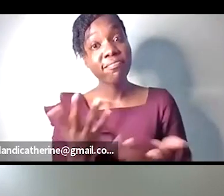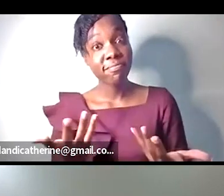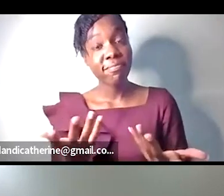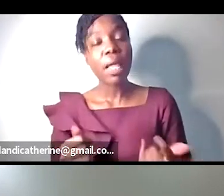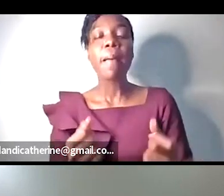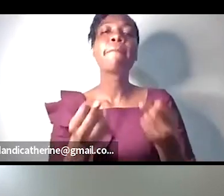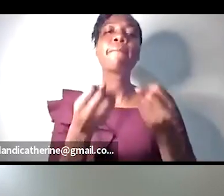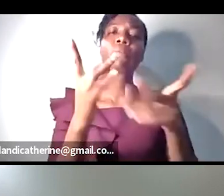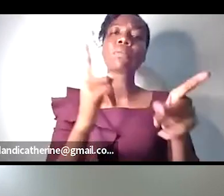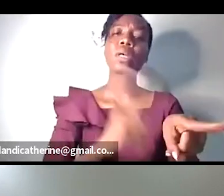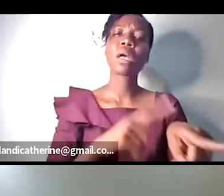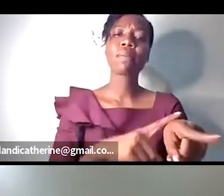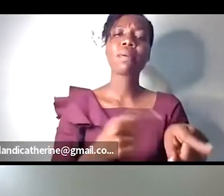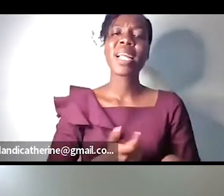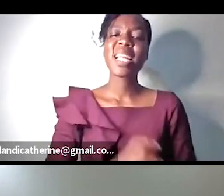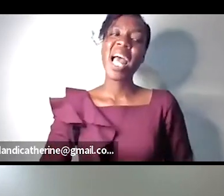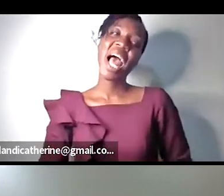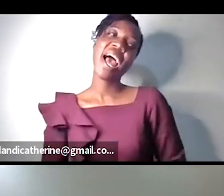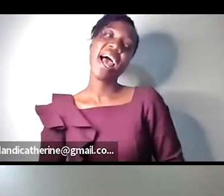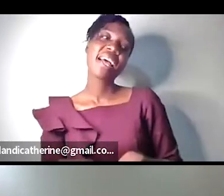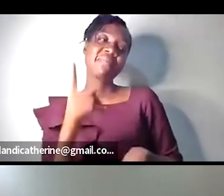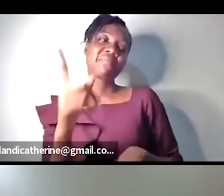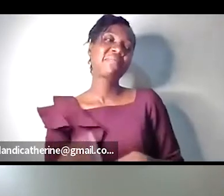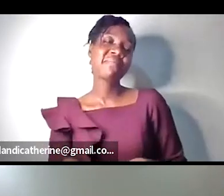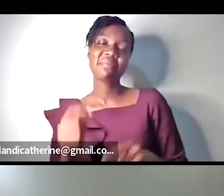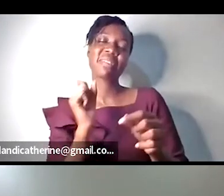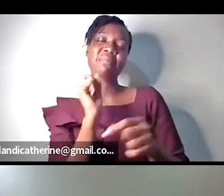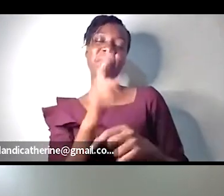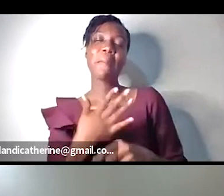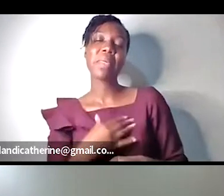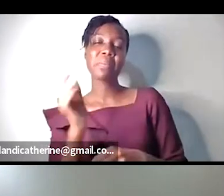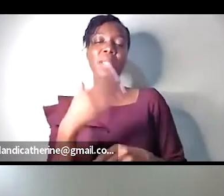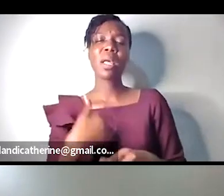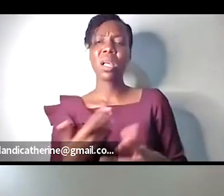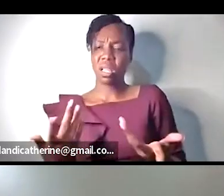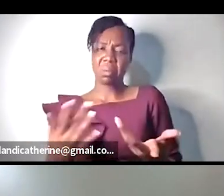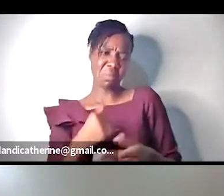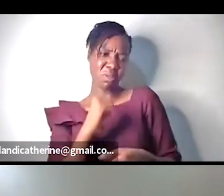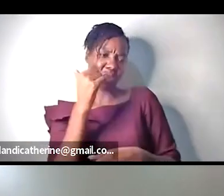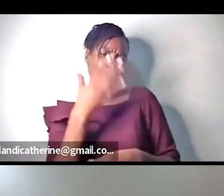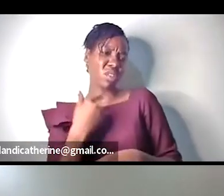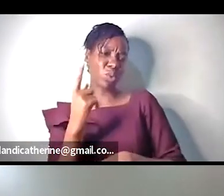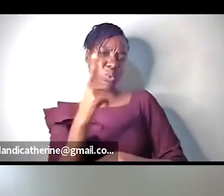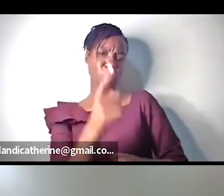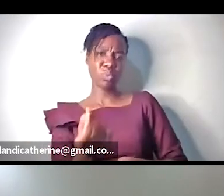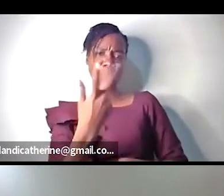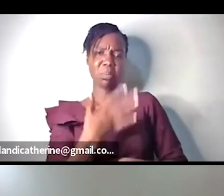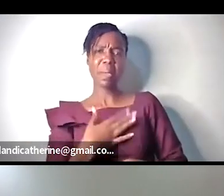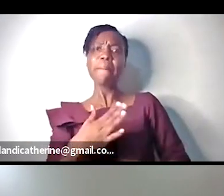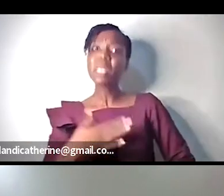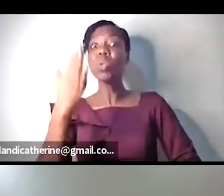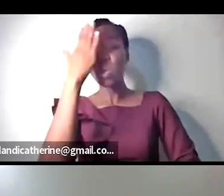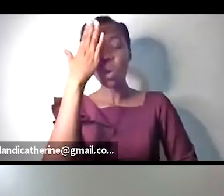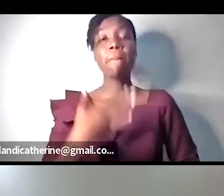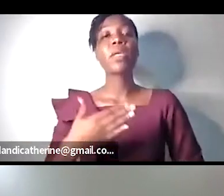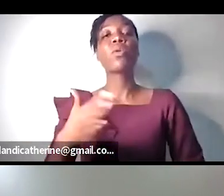struggle. Oh, he's hitting on me, he's hitting on me. I don't mind you hitting on me. At least I know I am a woman,